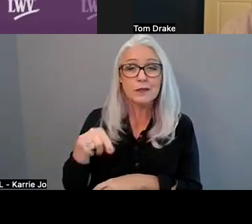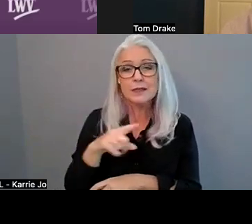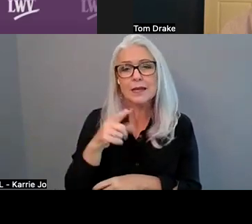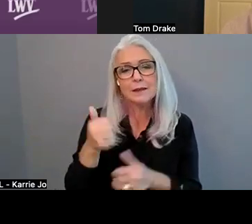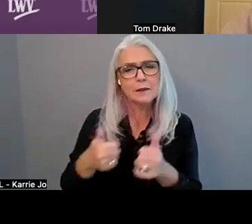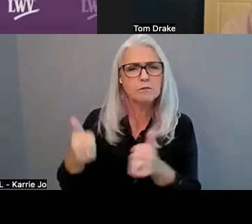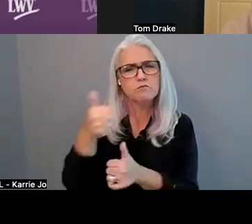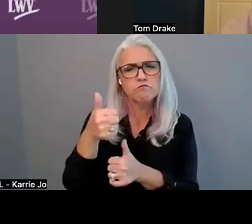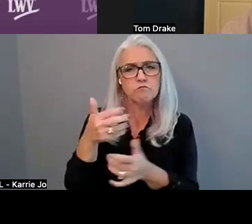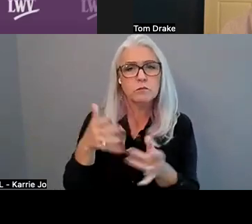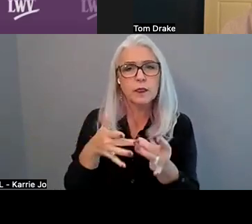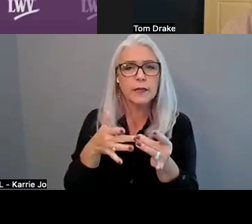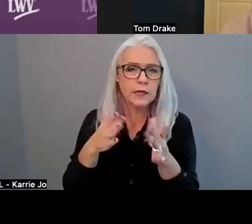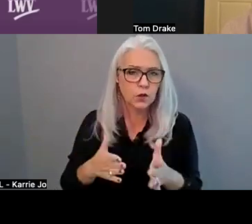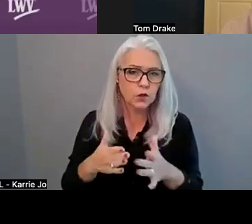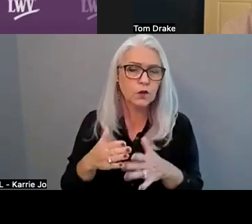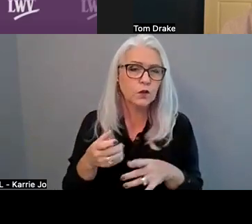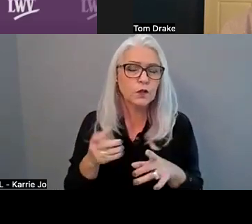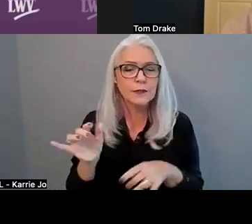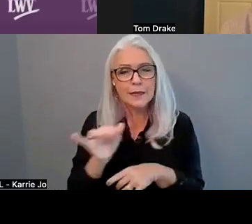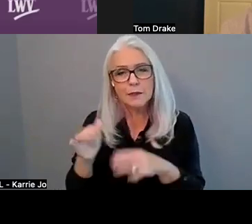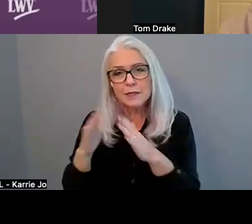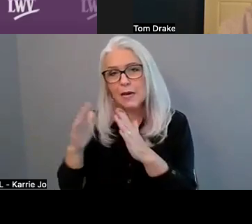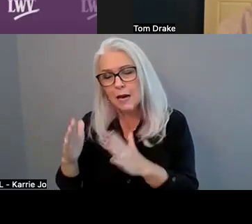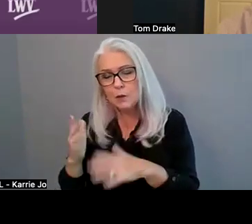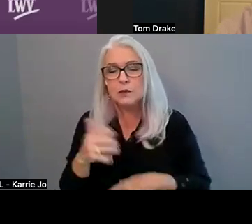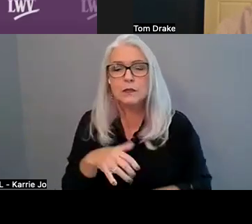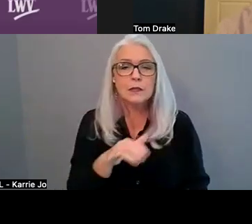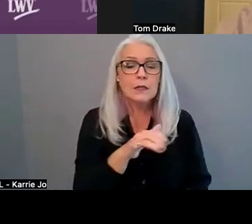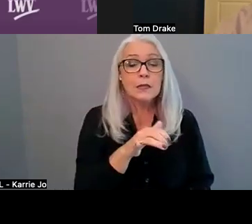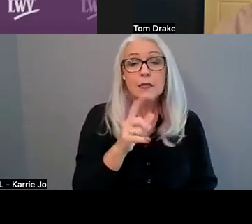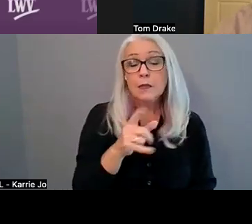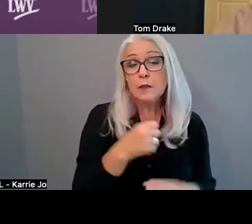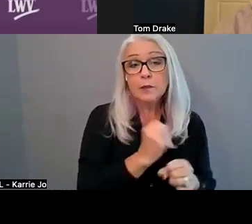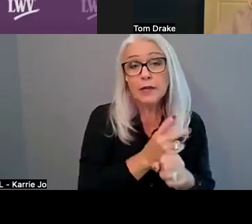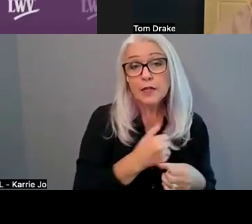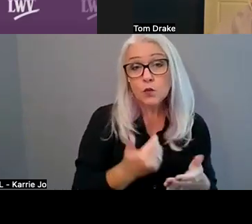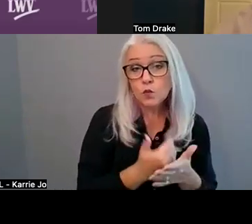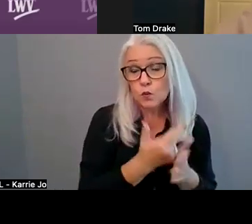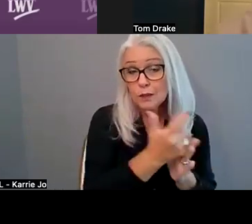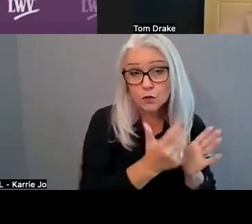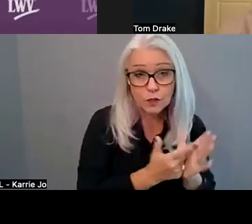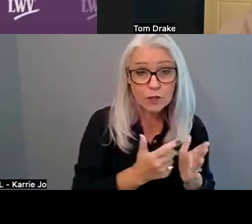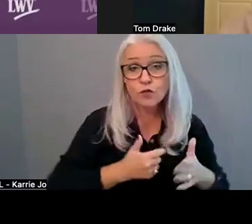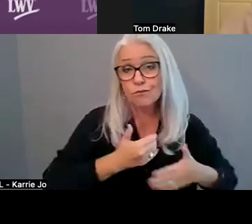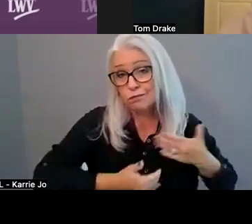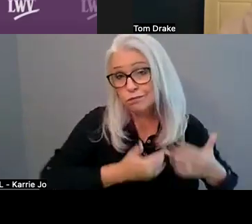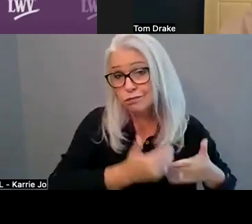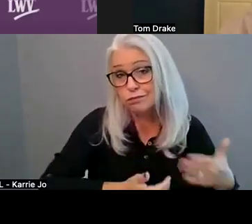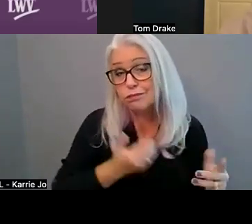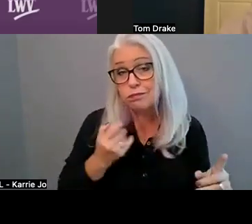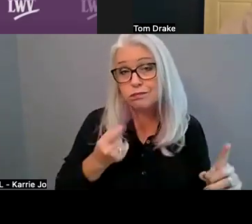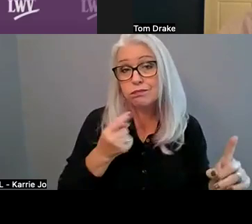Leader, uh, organizing policy and then crafting legislation to move goals forward. But it's